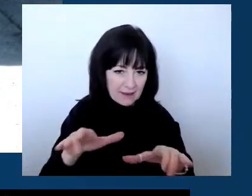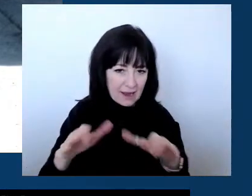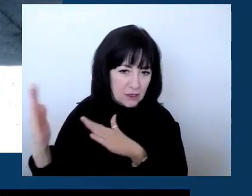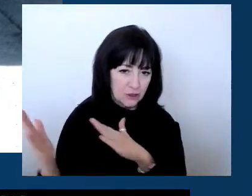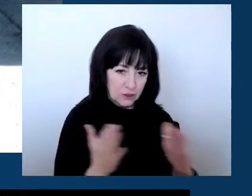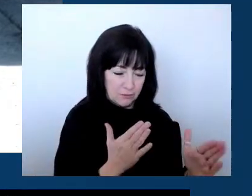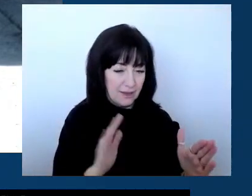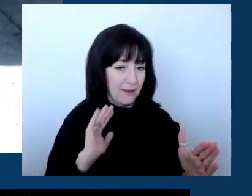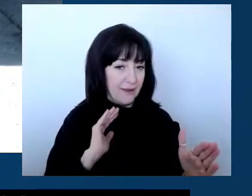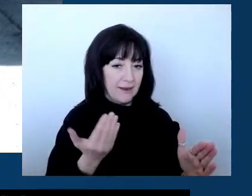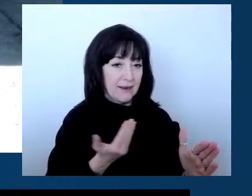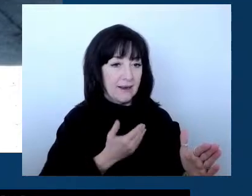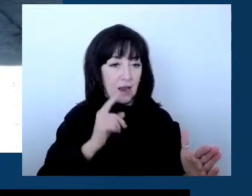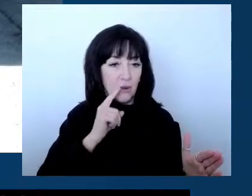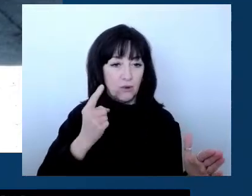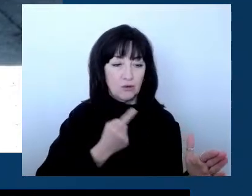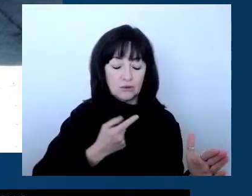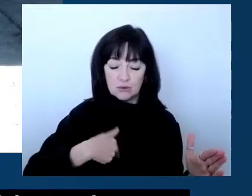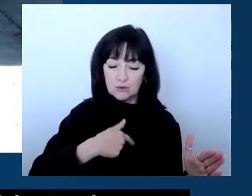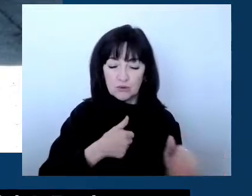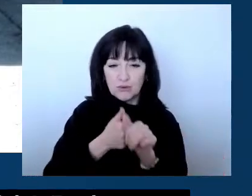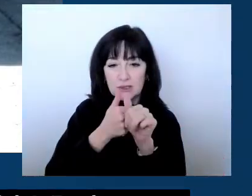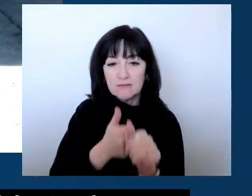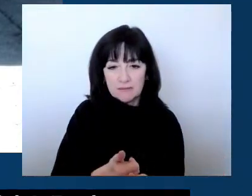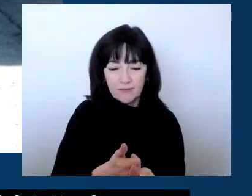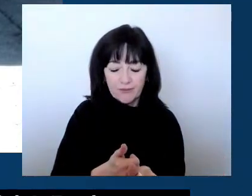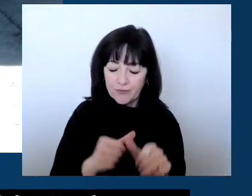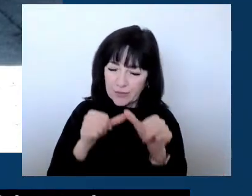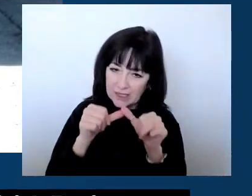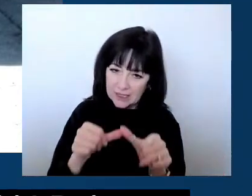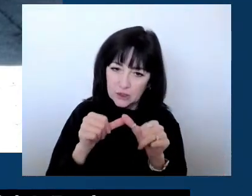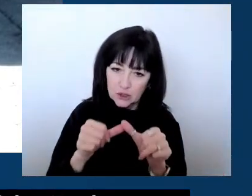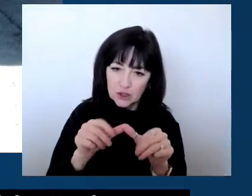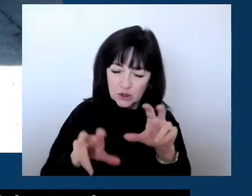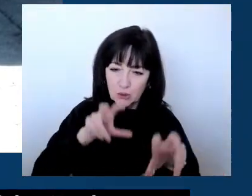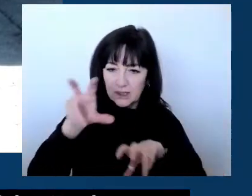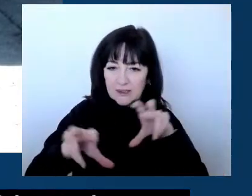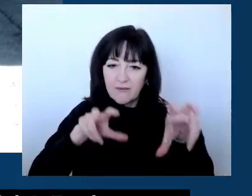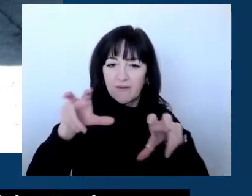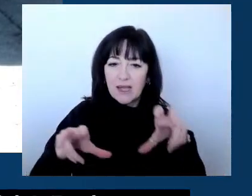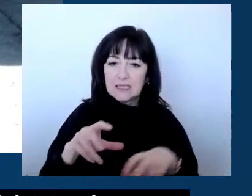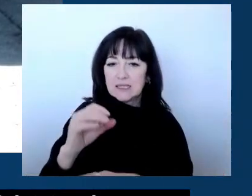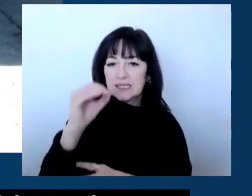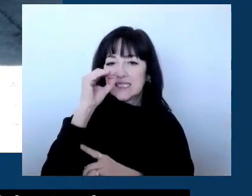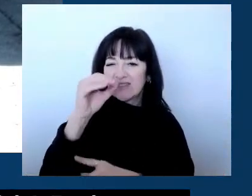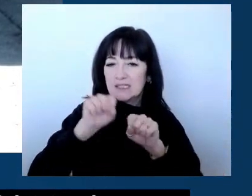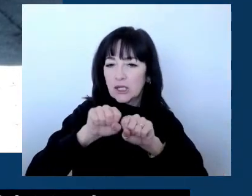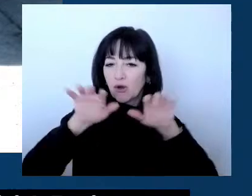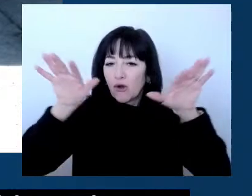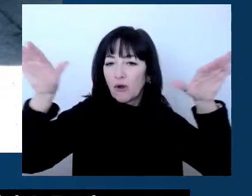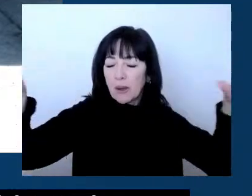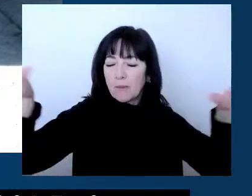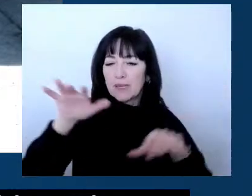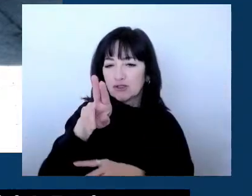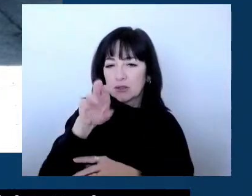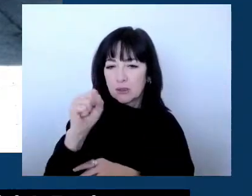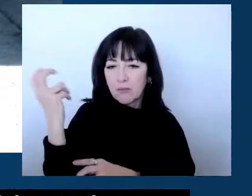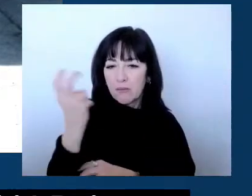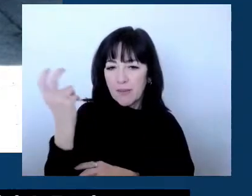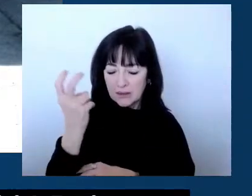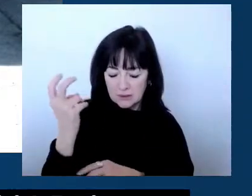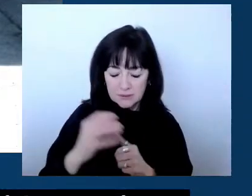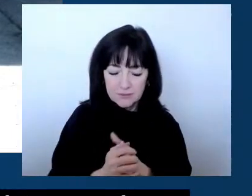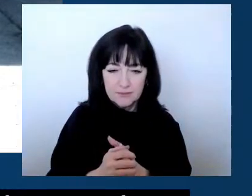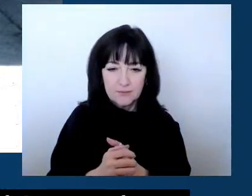orders are to continue to make investments to incorporate zero-emission buses into our transit fleet. With the assistance